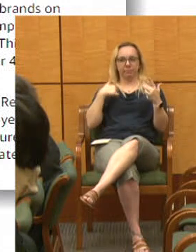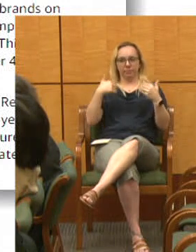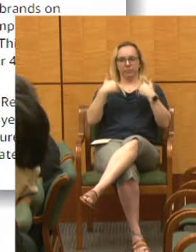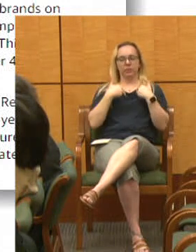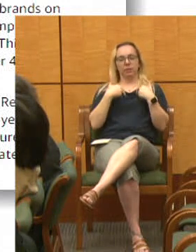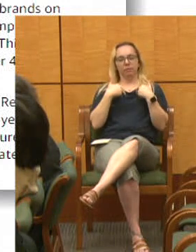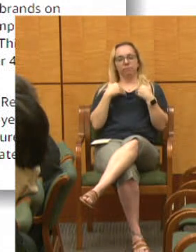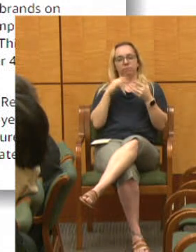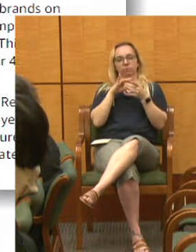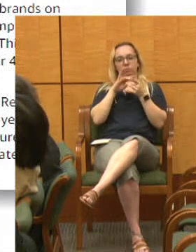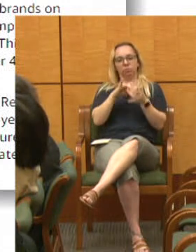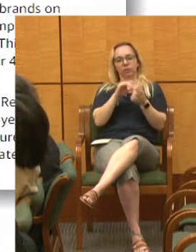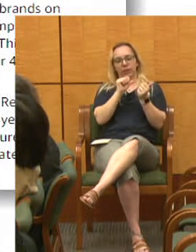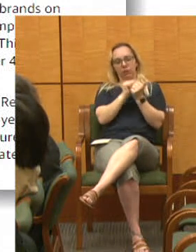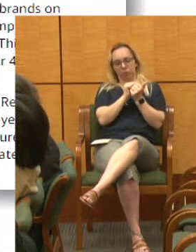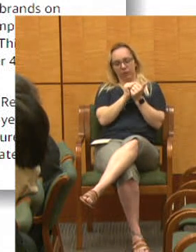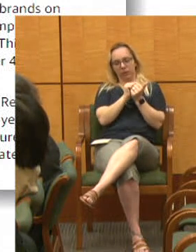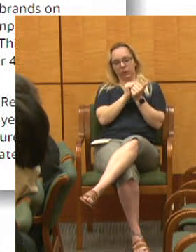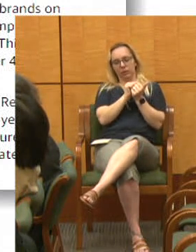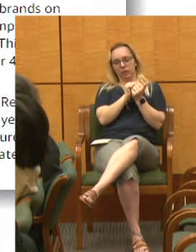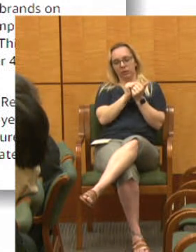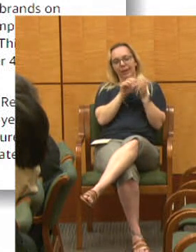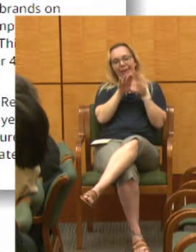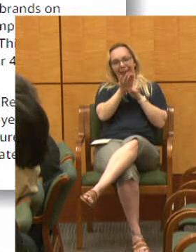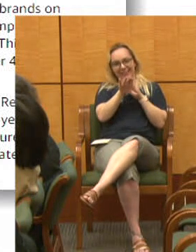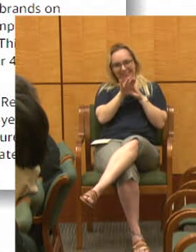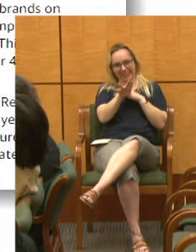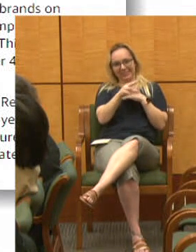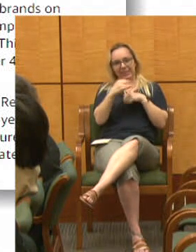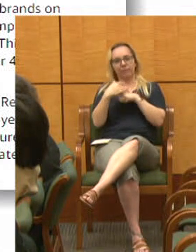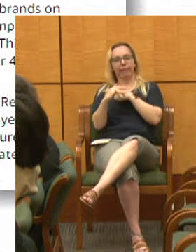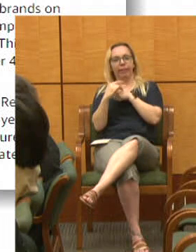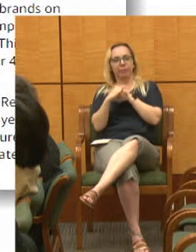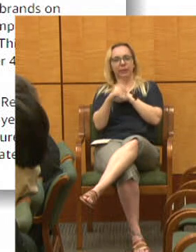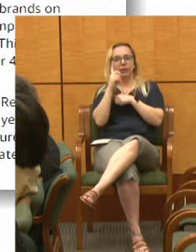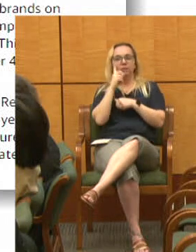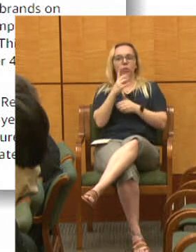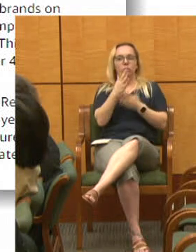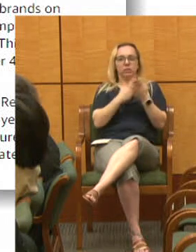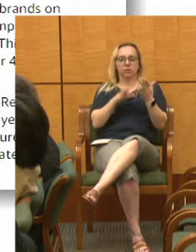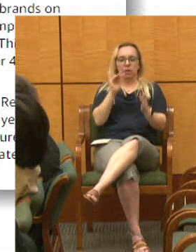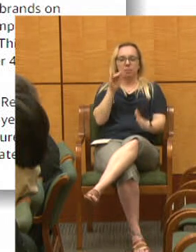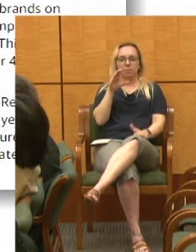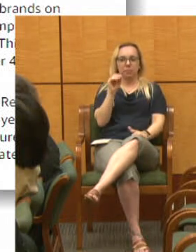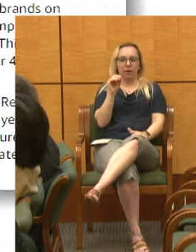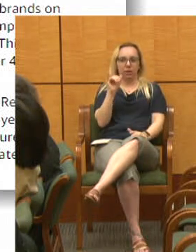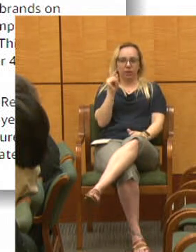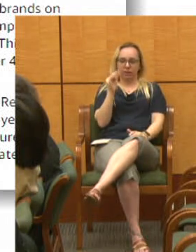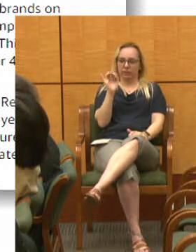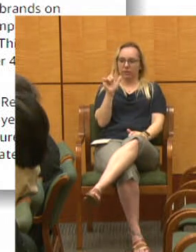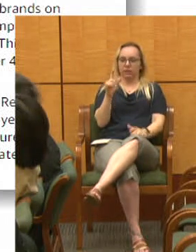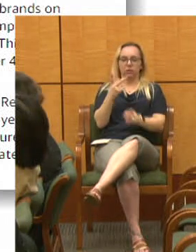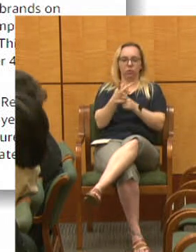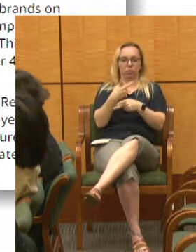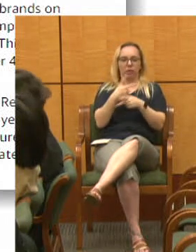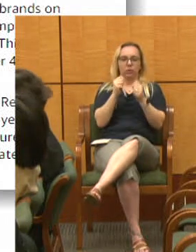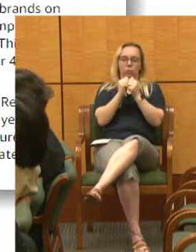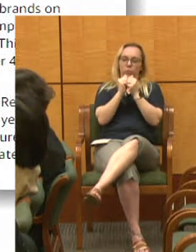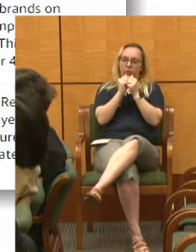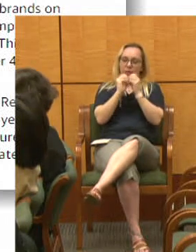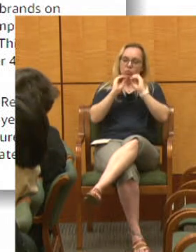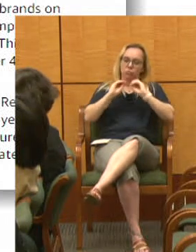related to the access and the availability of certain bioidentical products with no